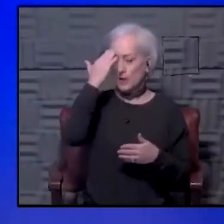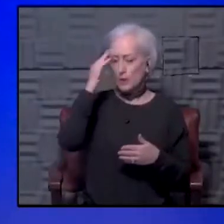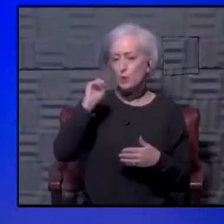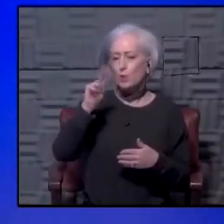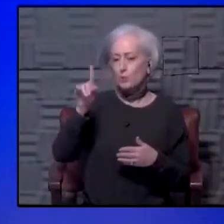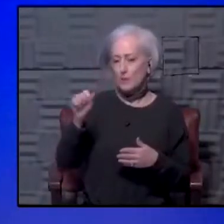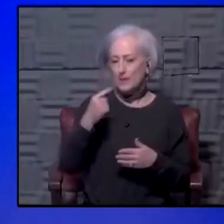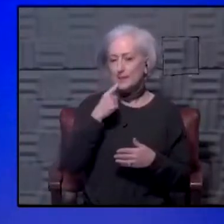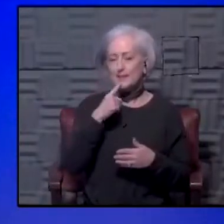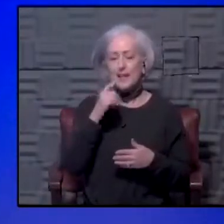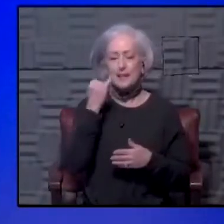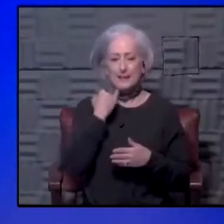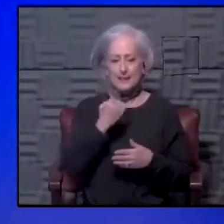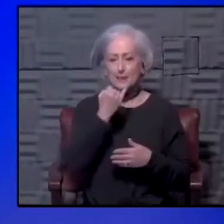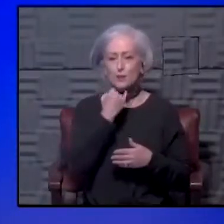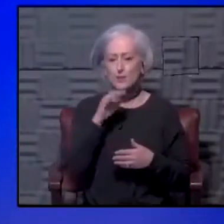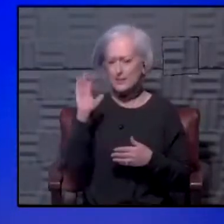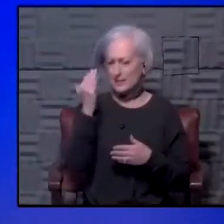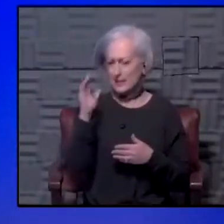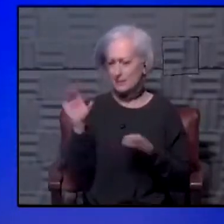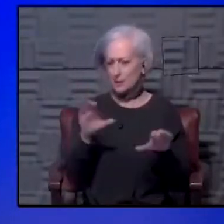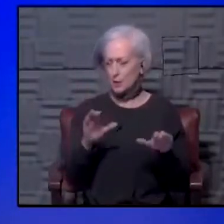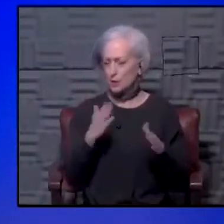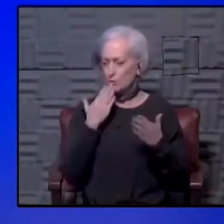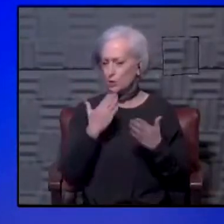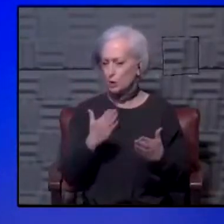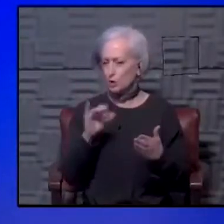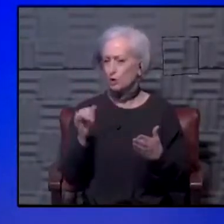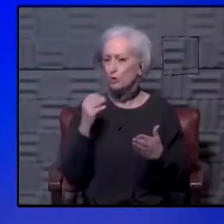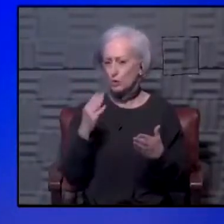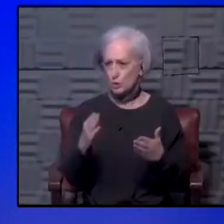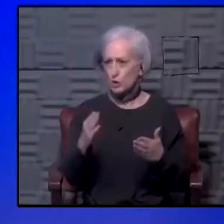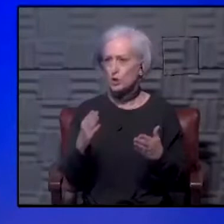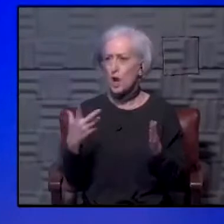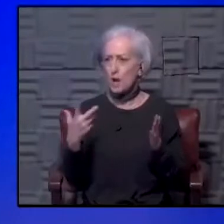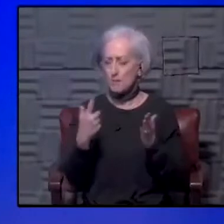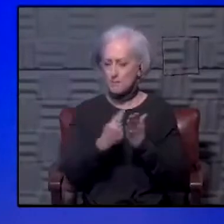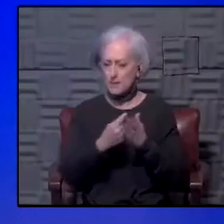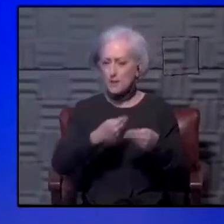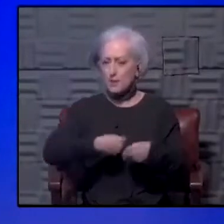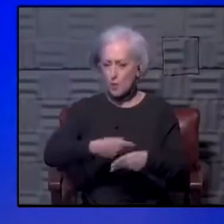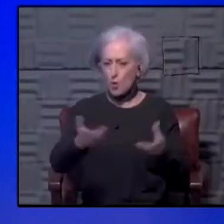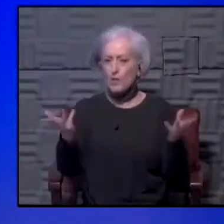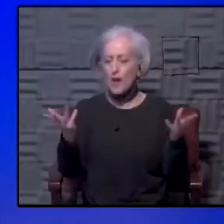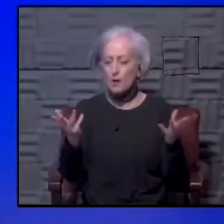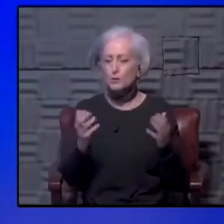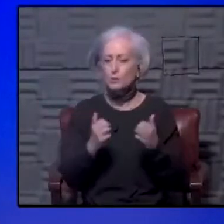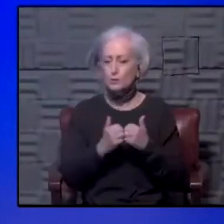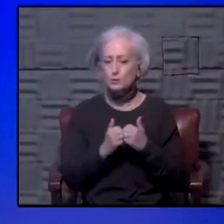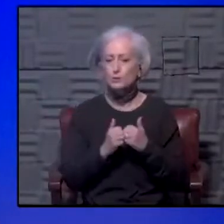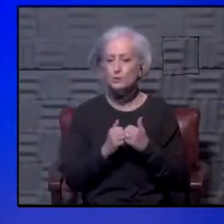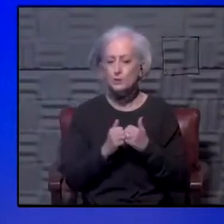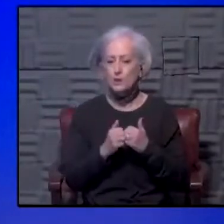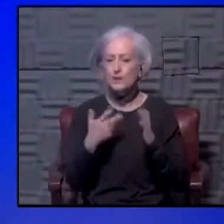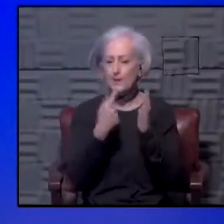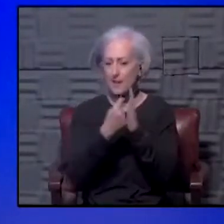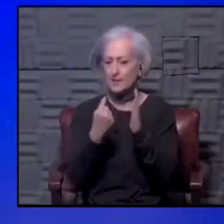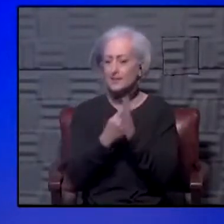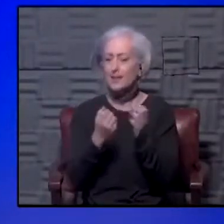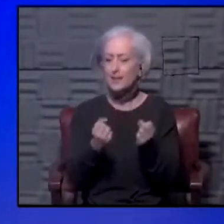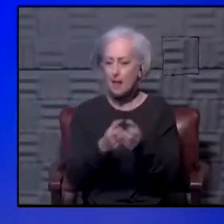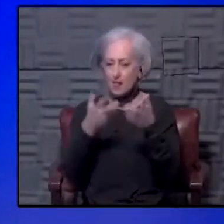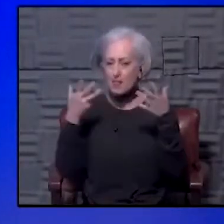that Israel seemed to be doing a really good job of vaccine rollout and being able to vaccinate a lot of